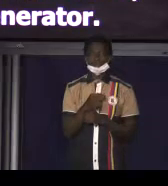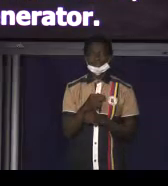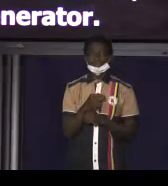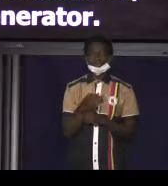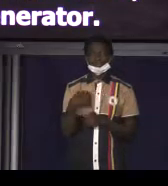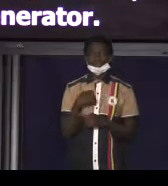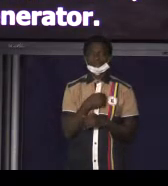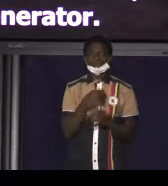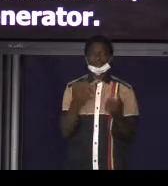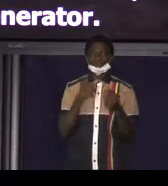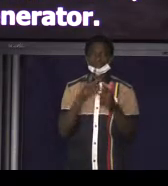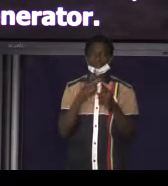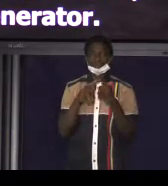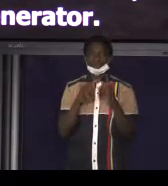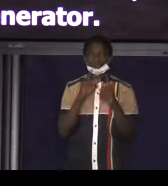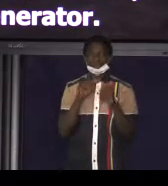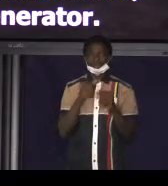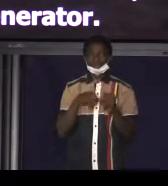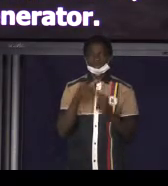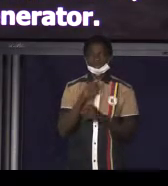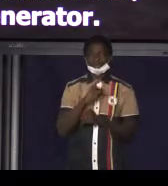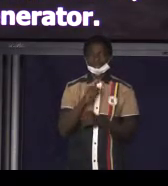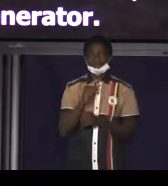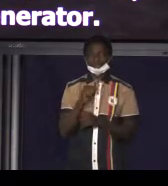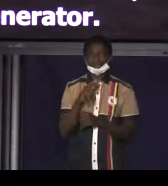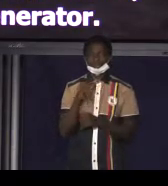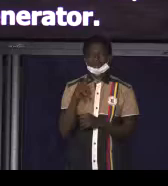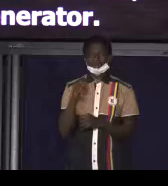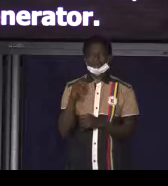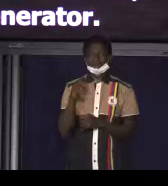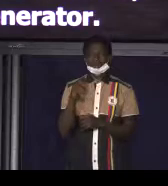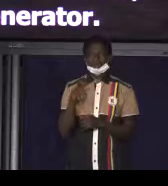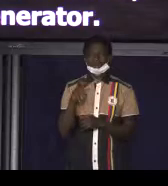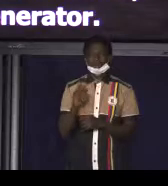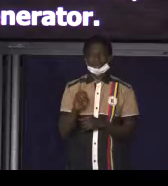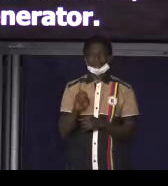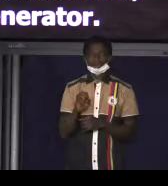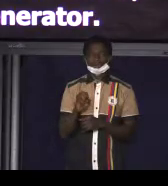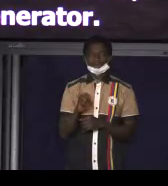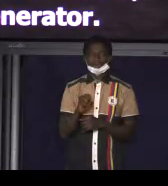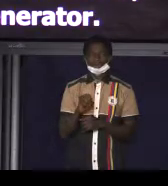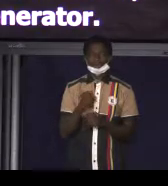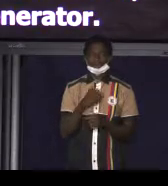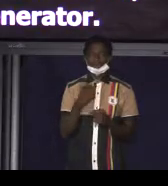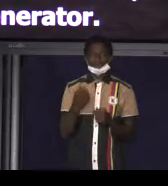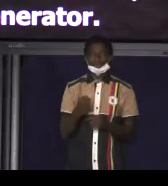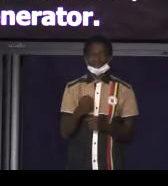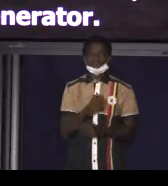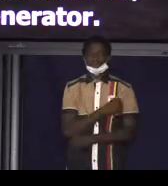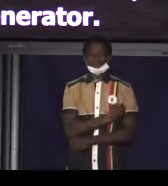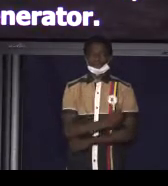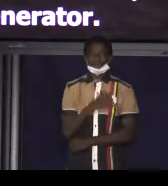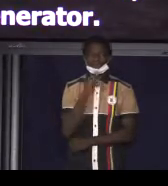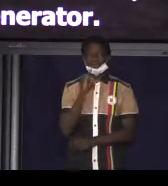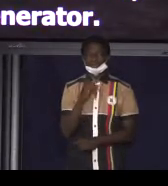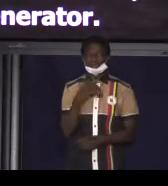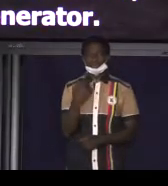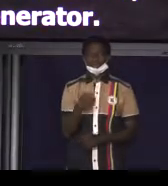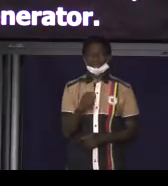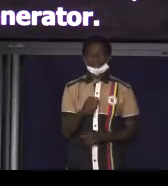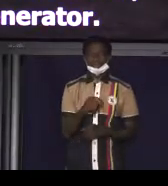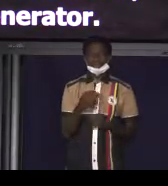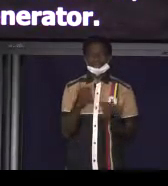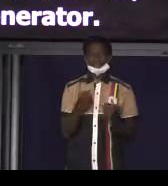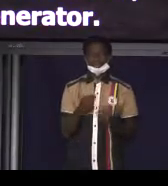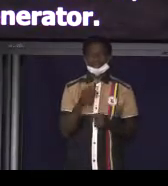about alternating current. When we say alternating current, this is the current derived from other sources. It's just the kind of